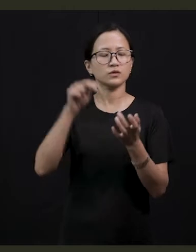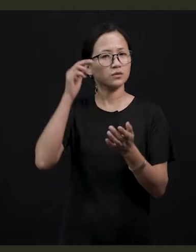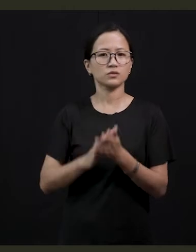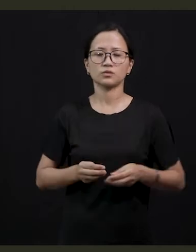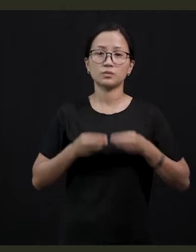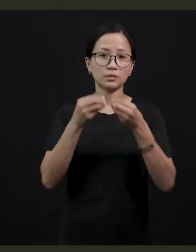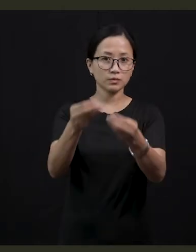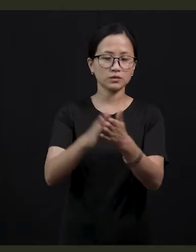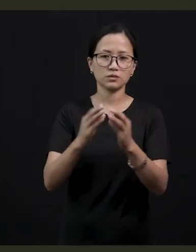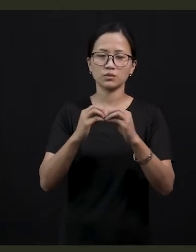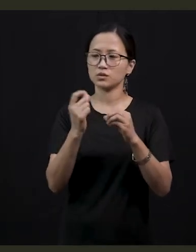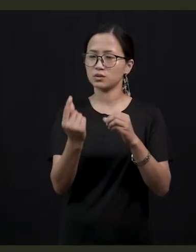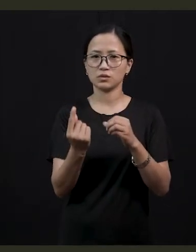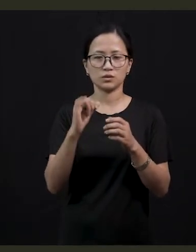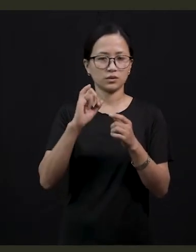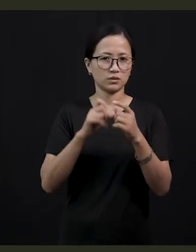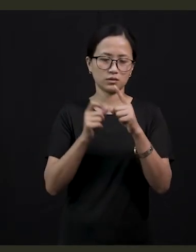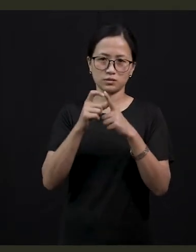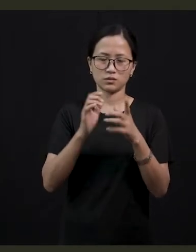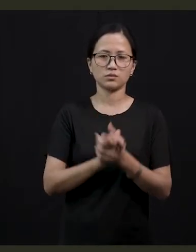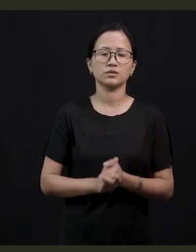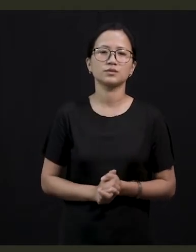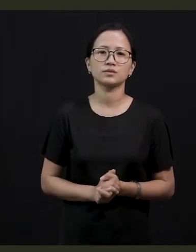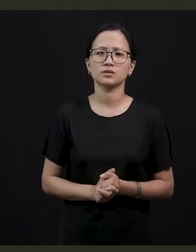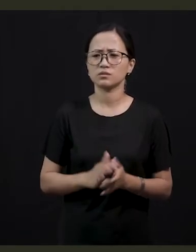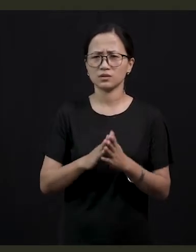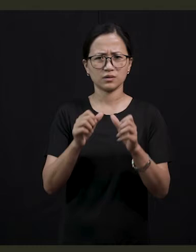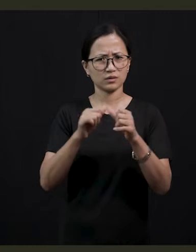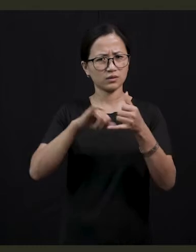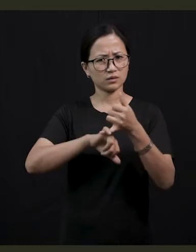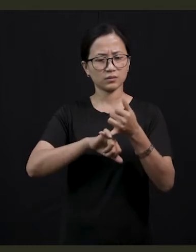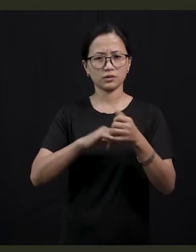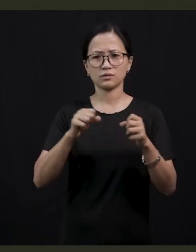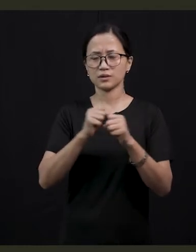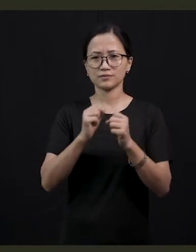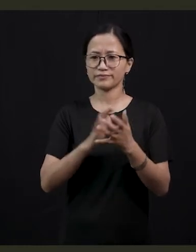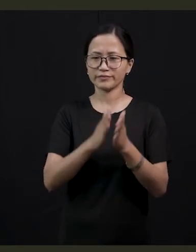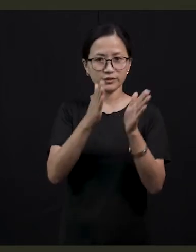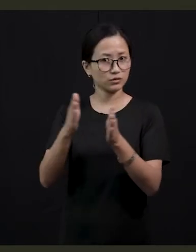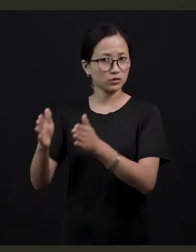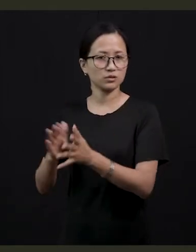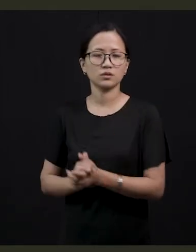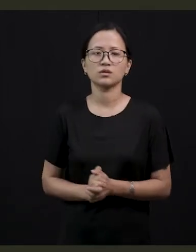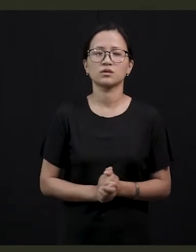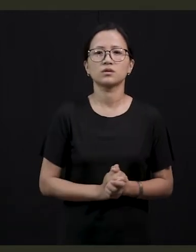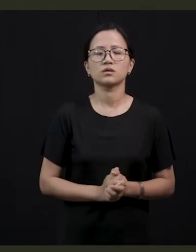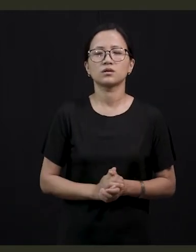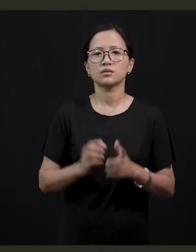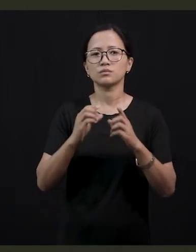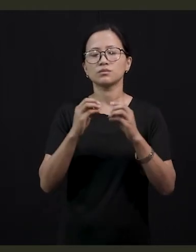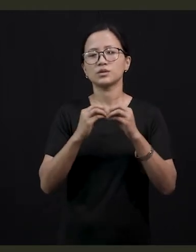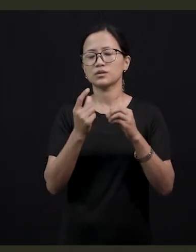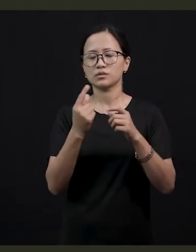bill, like in this assembly session, there was a bill on GST. There was also a